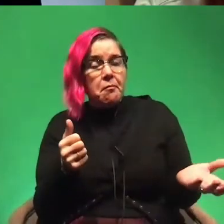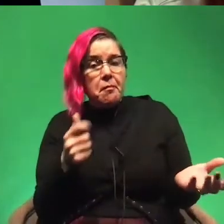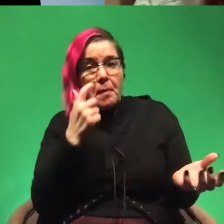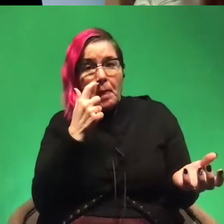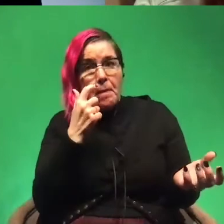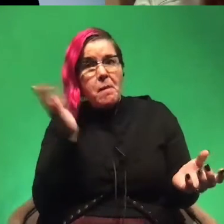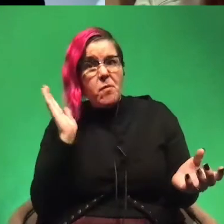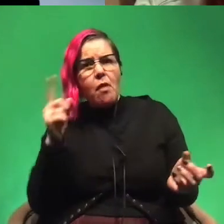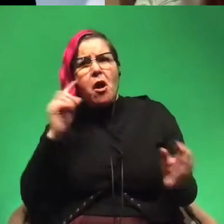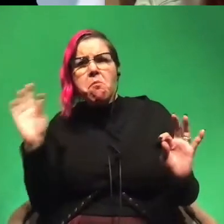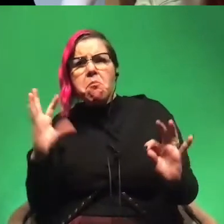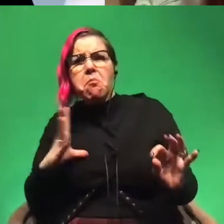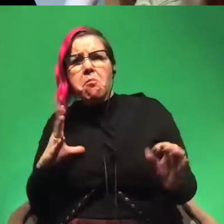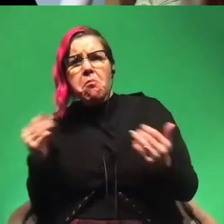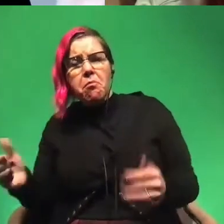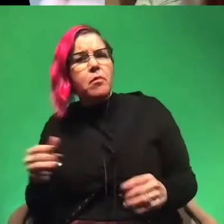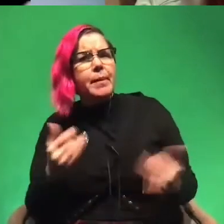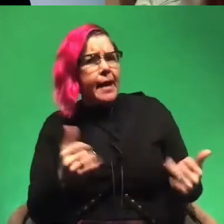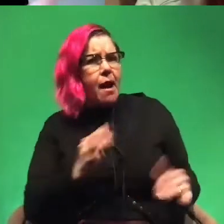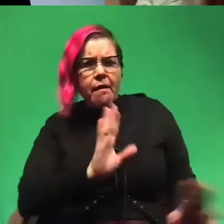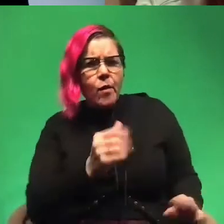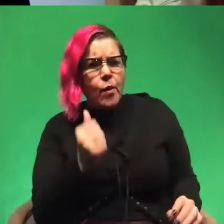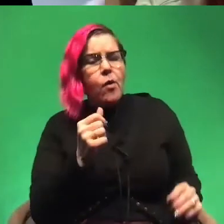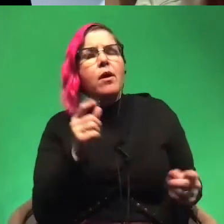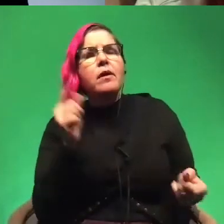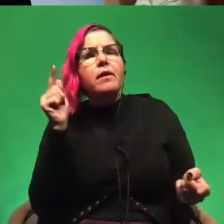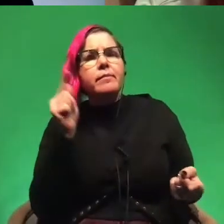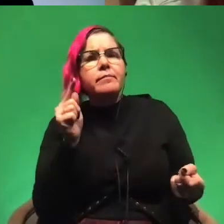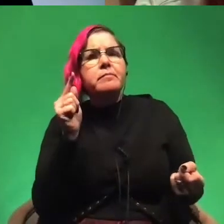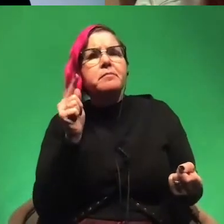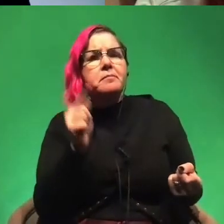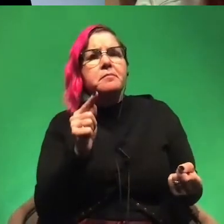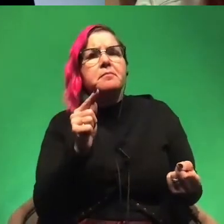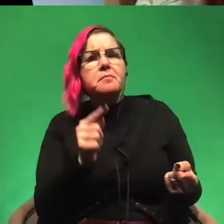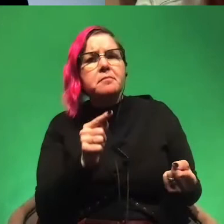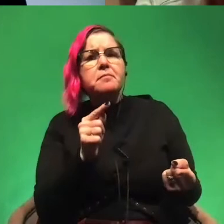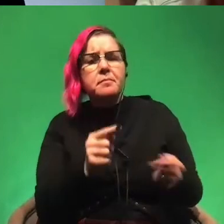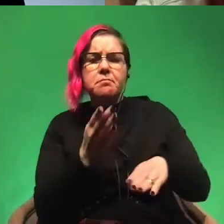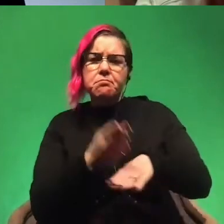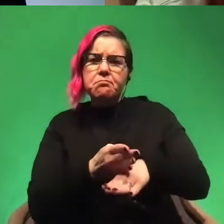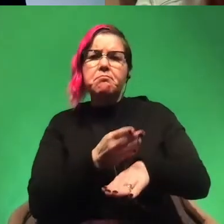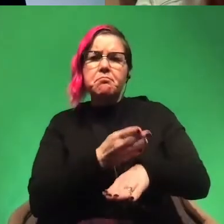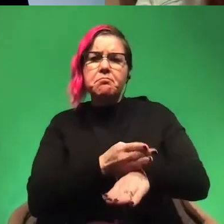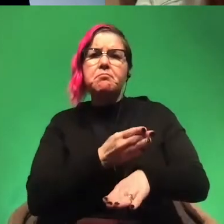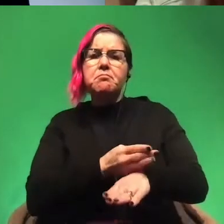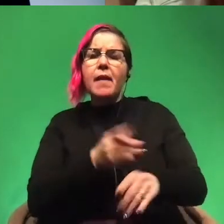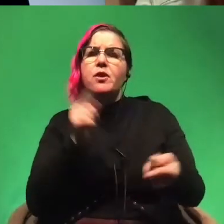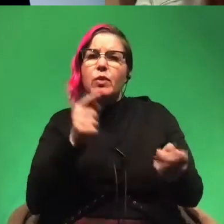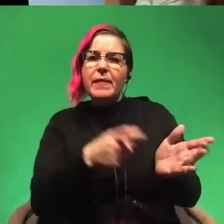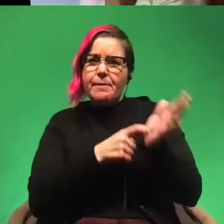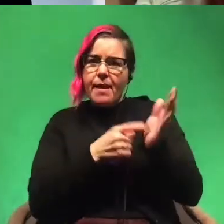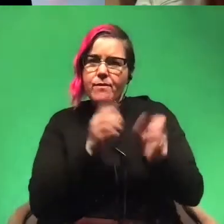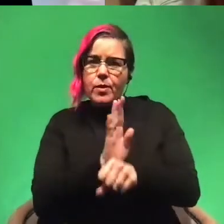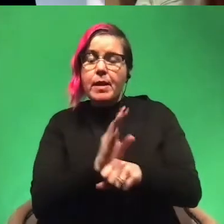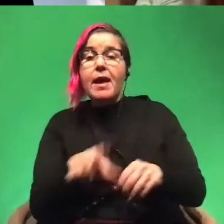okay, then we're making a dent and shrinking the impact, and we're shrinking the demand for these types of businesses. And then when you add on